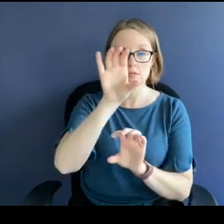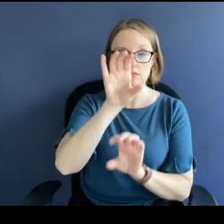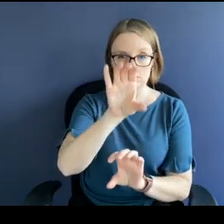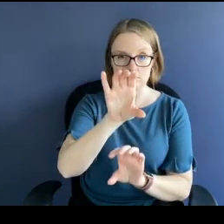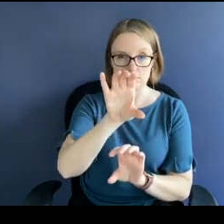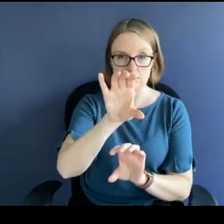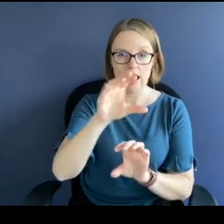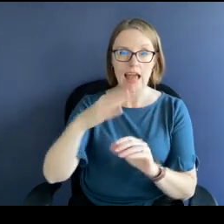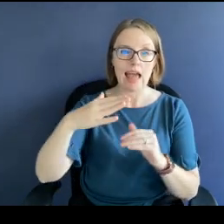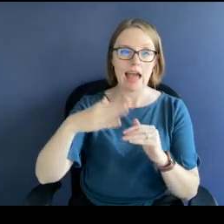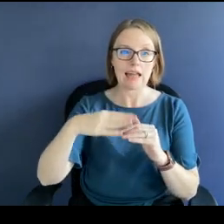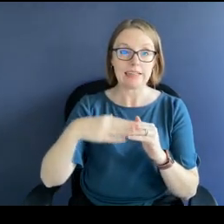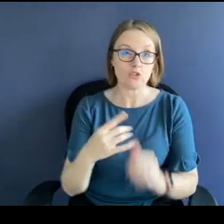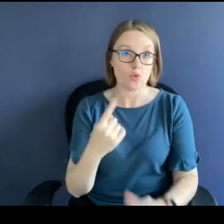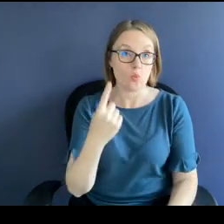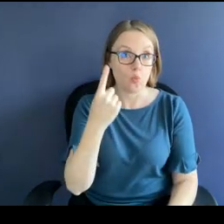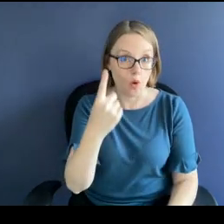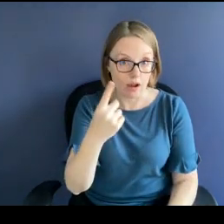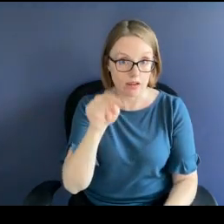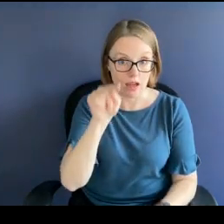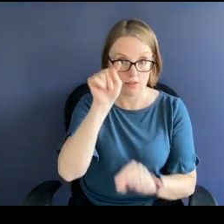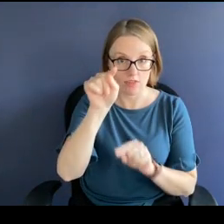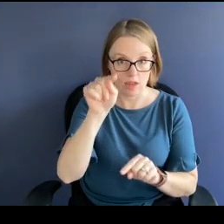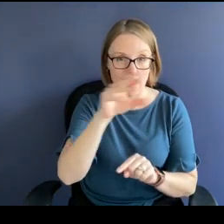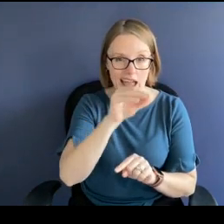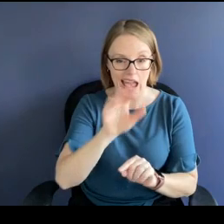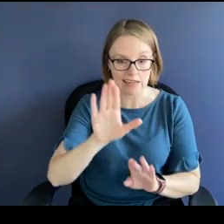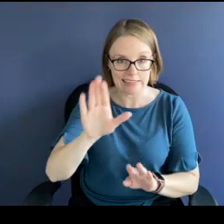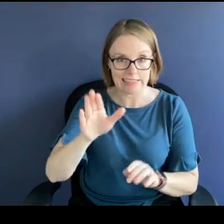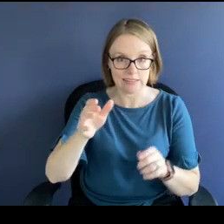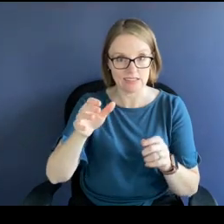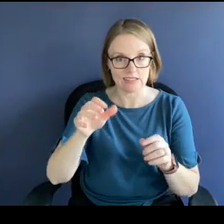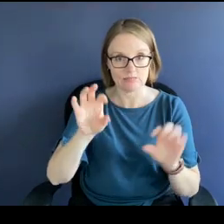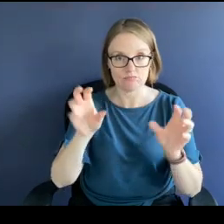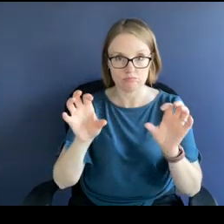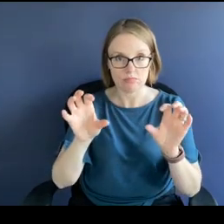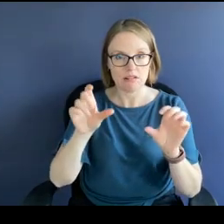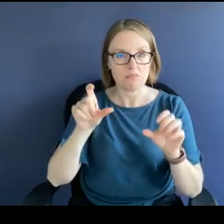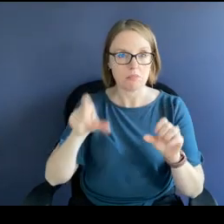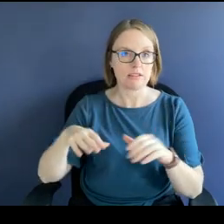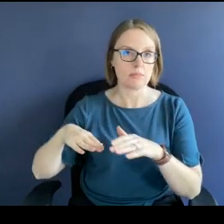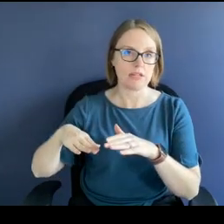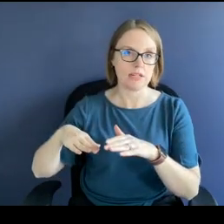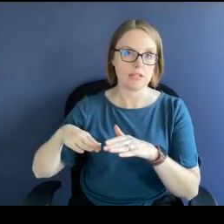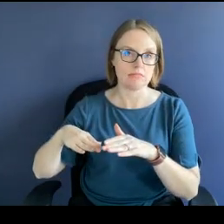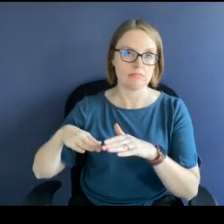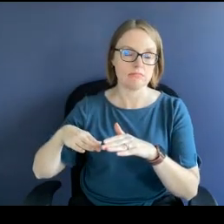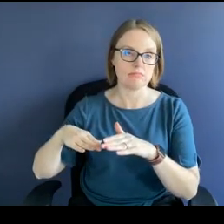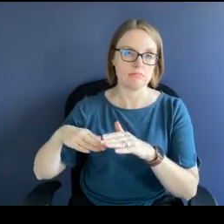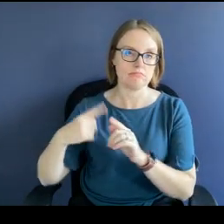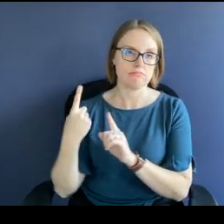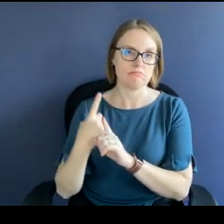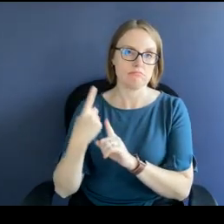controls are not covered by the guidelines, at least one of those oven interiors and controls should